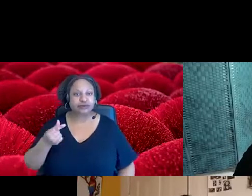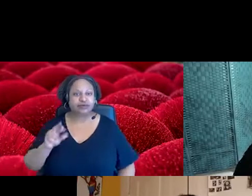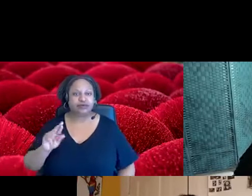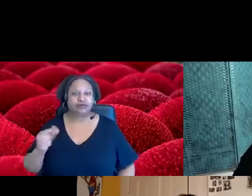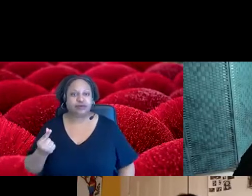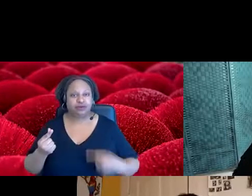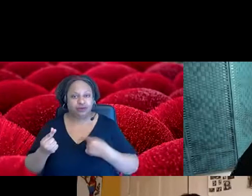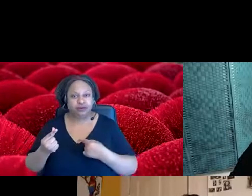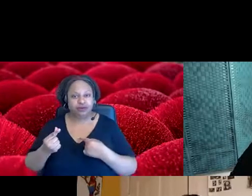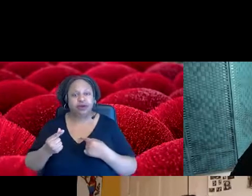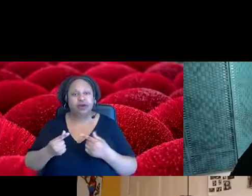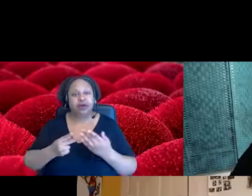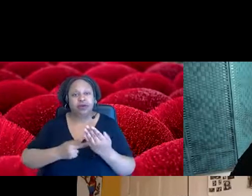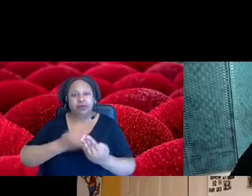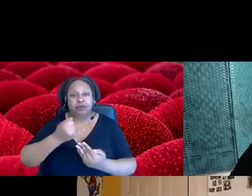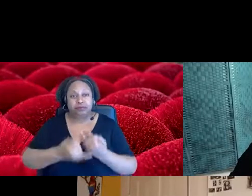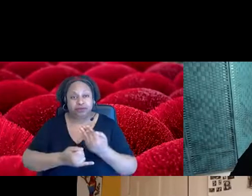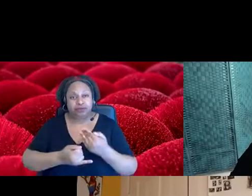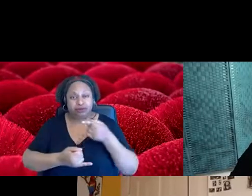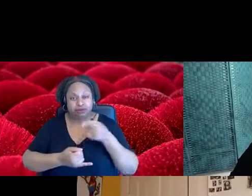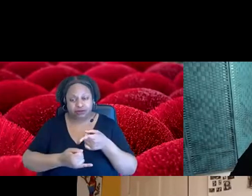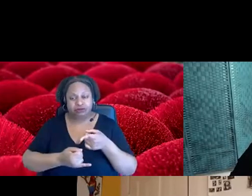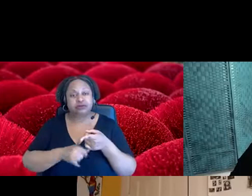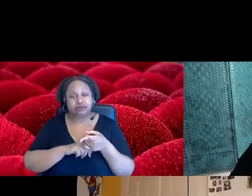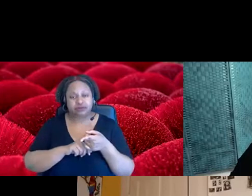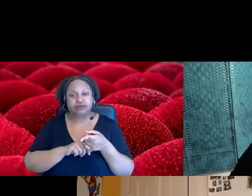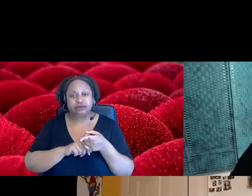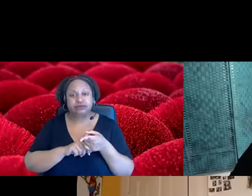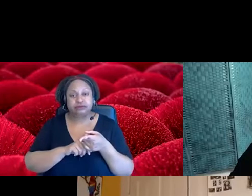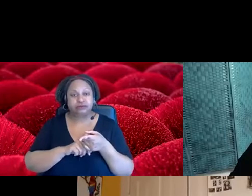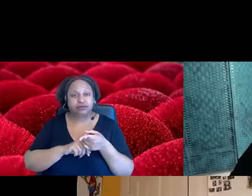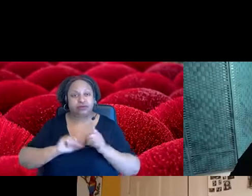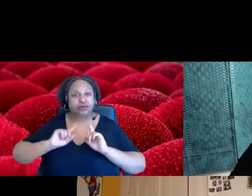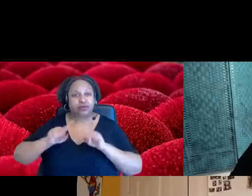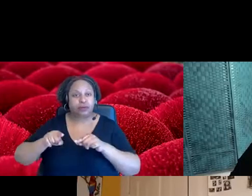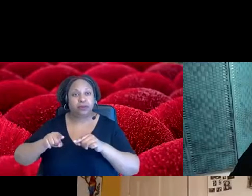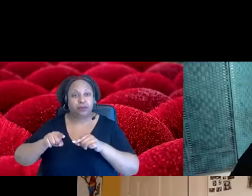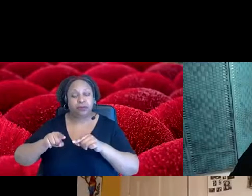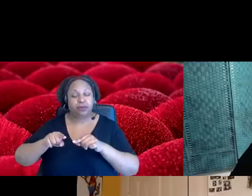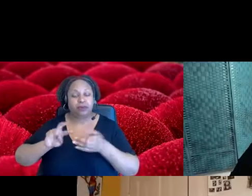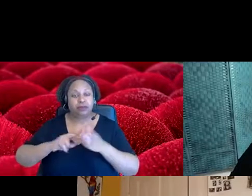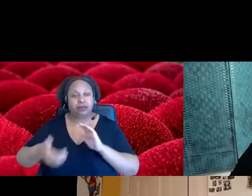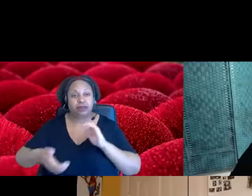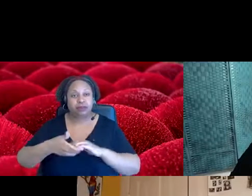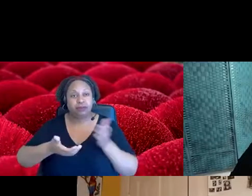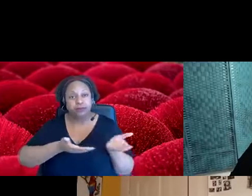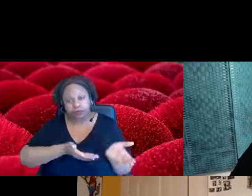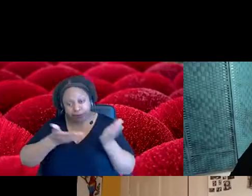placemaking projects where you take the collaboration to someone else's home and